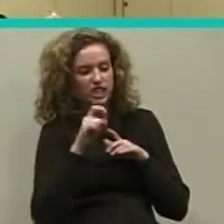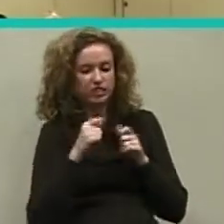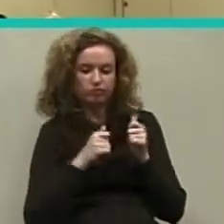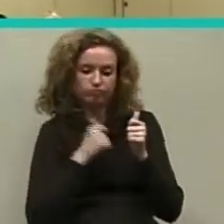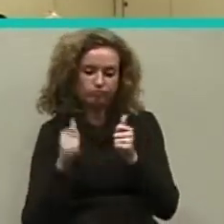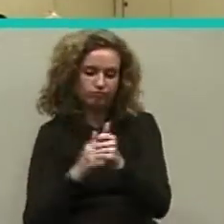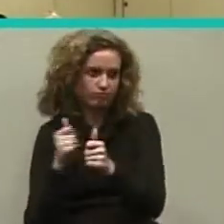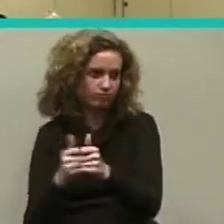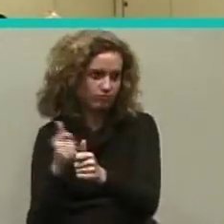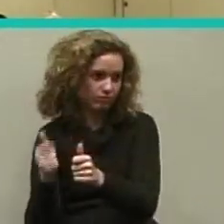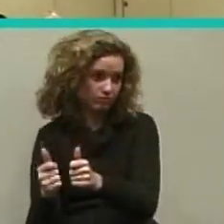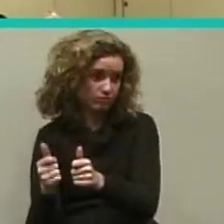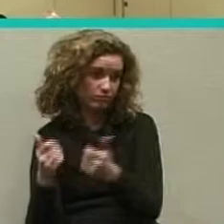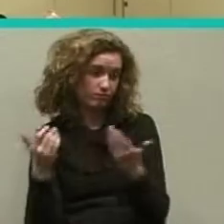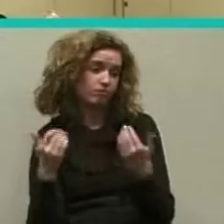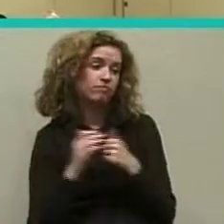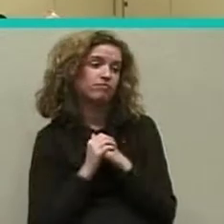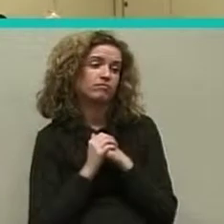Okay?